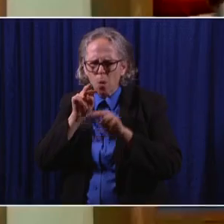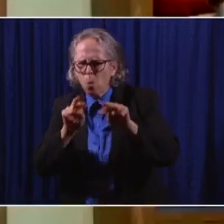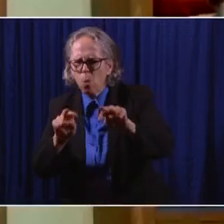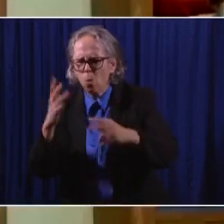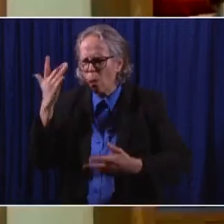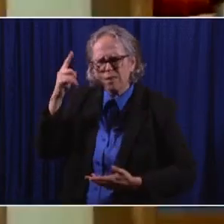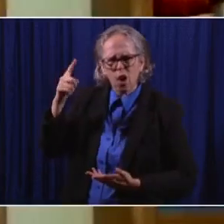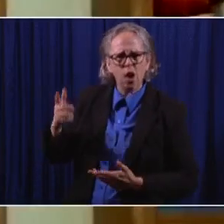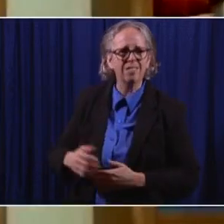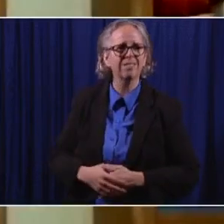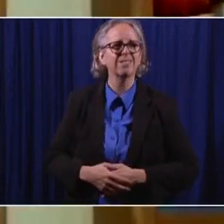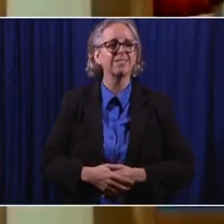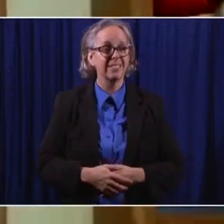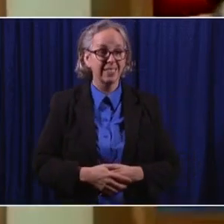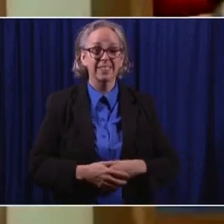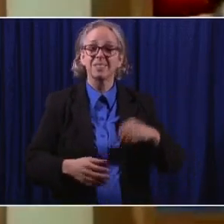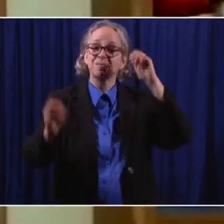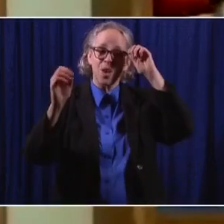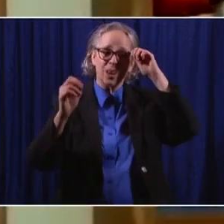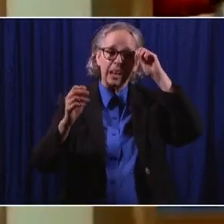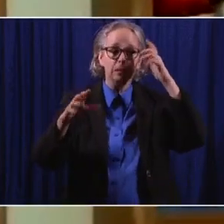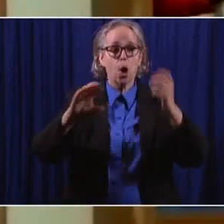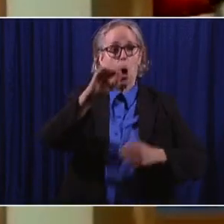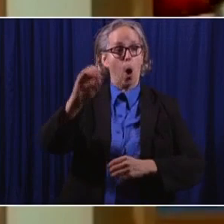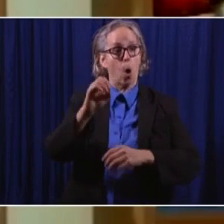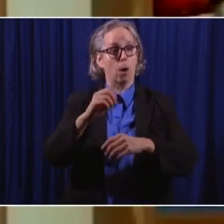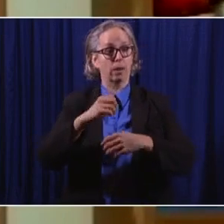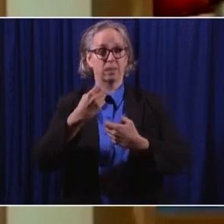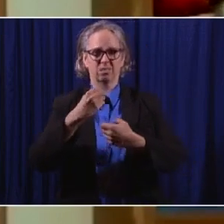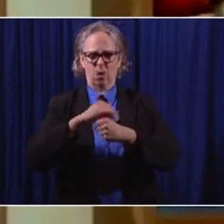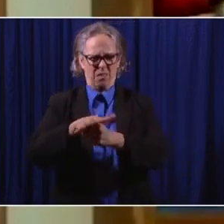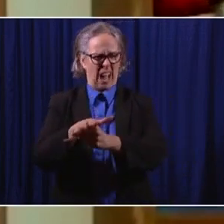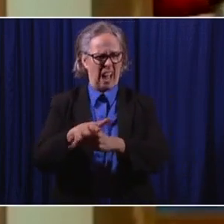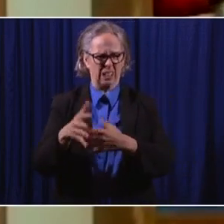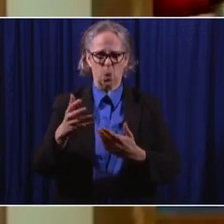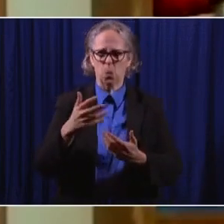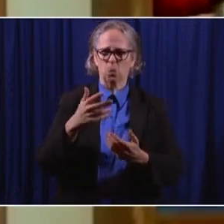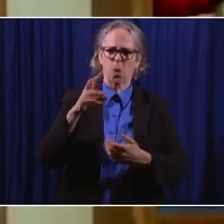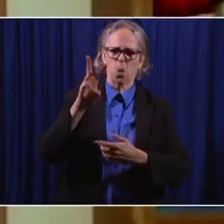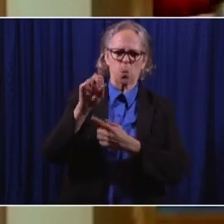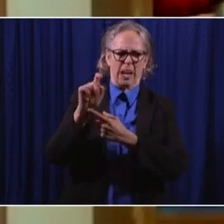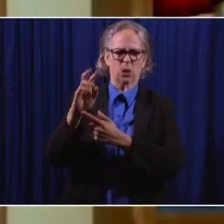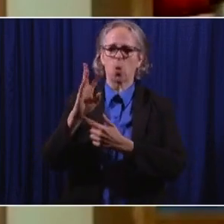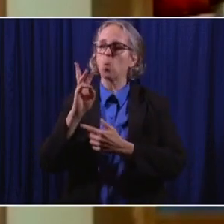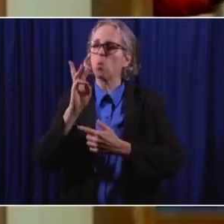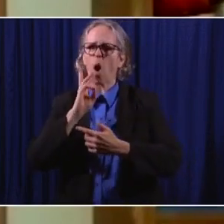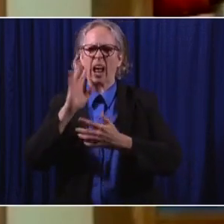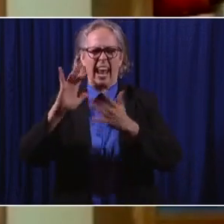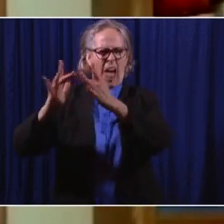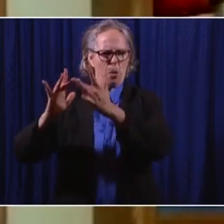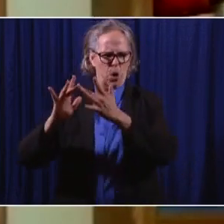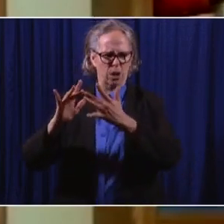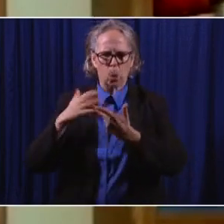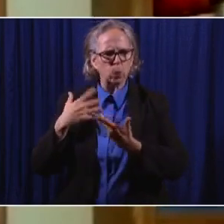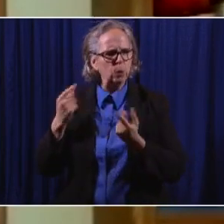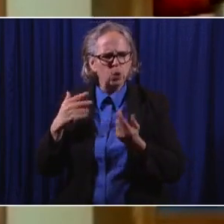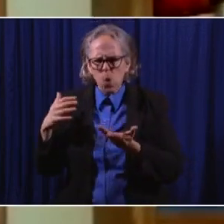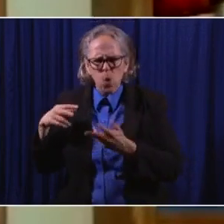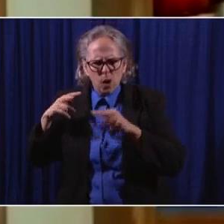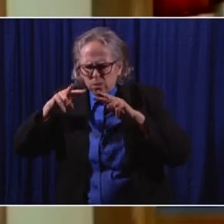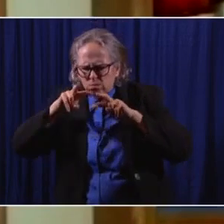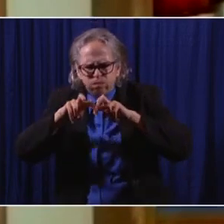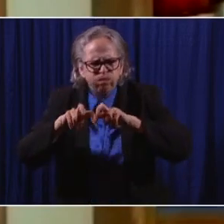Ohio Coronavirus Wastewater Monitoring Network tests wastewater for gene fragments of COVID-19. Because people start